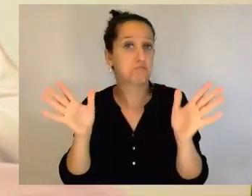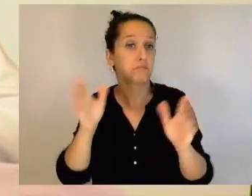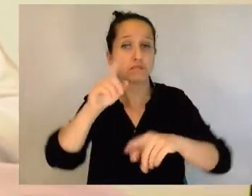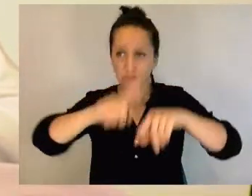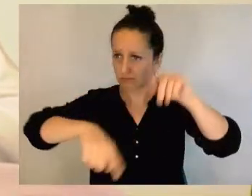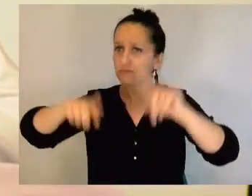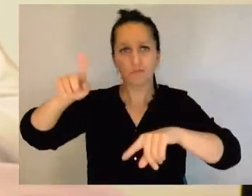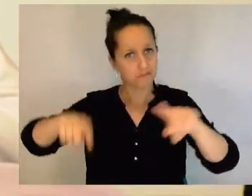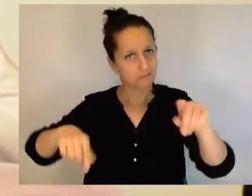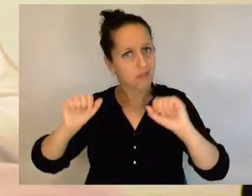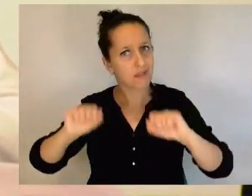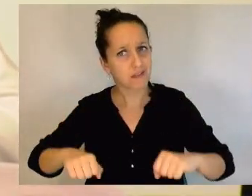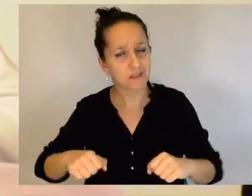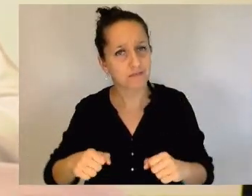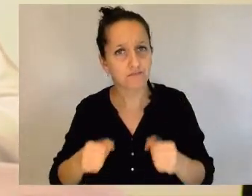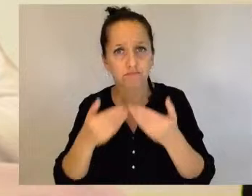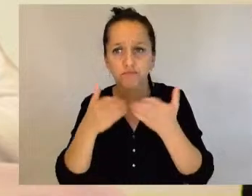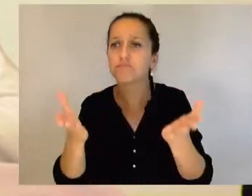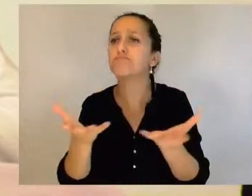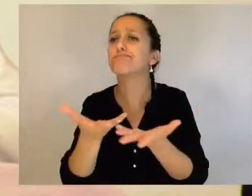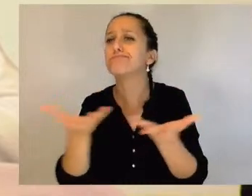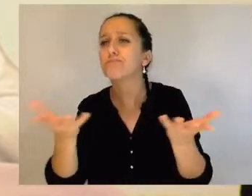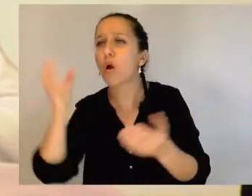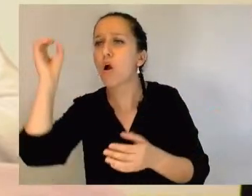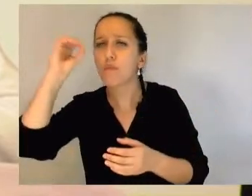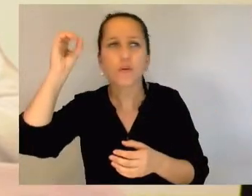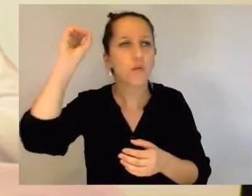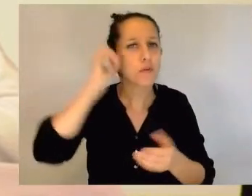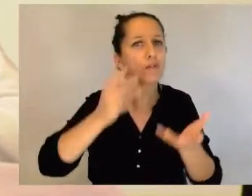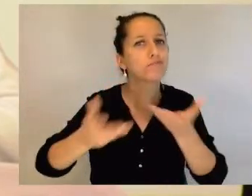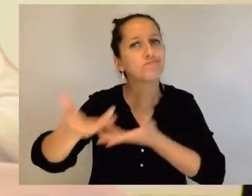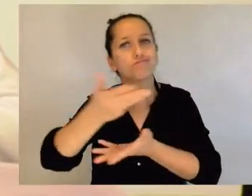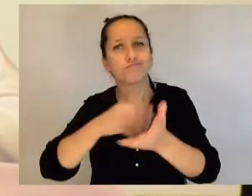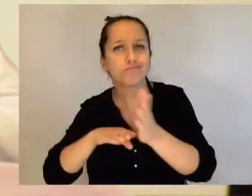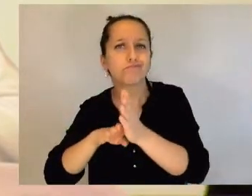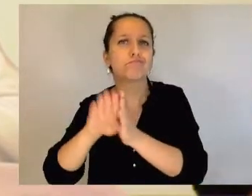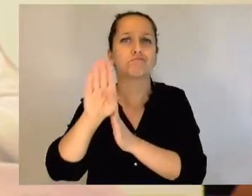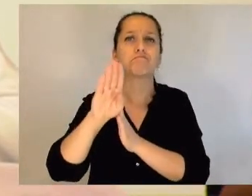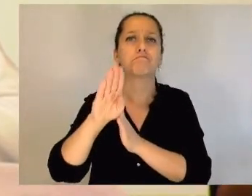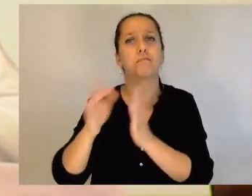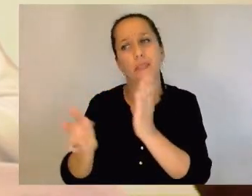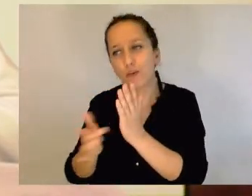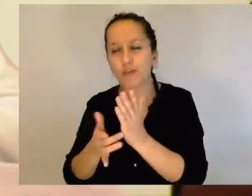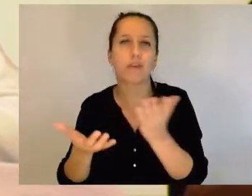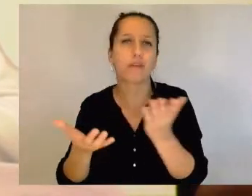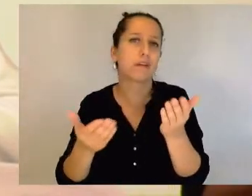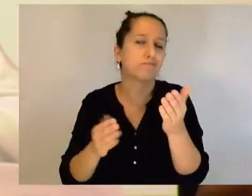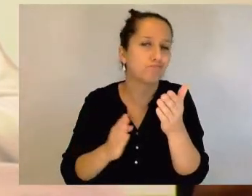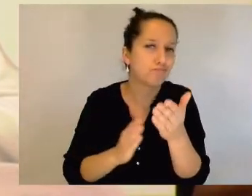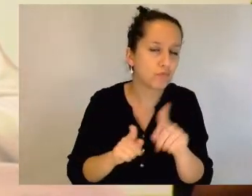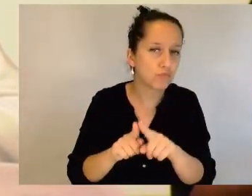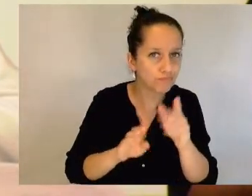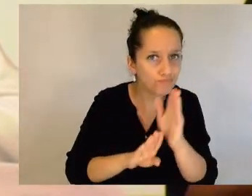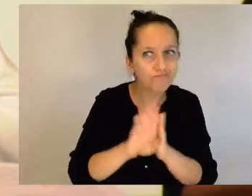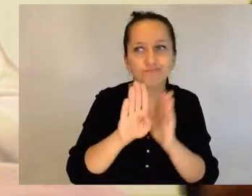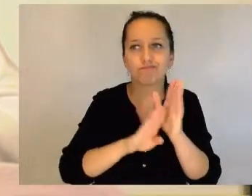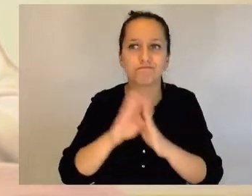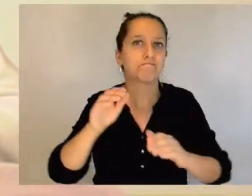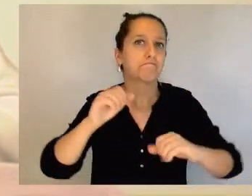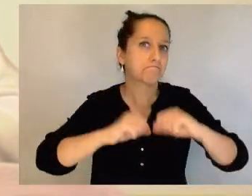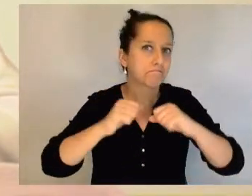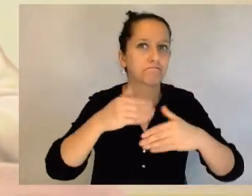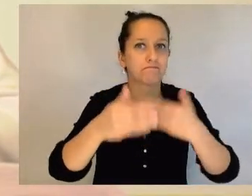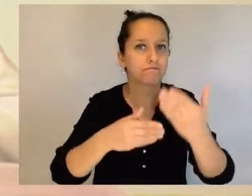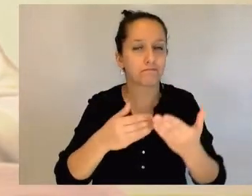to heterogeneities, willing to listen to the voices of scientific and technological progress from diversity, but